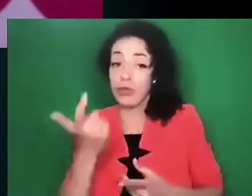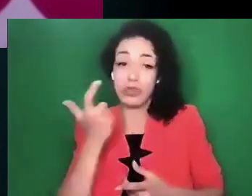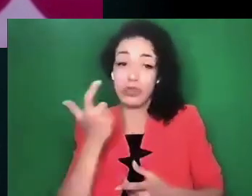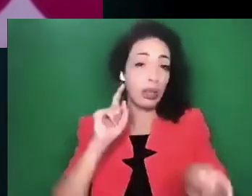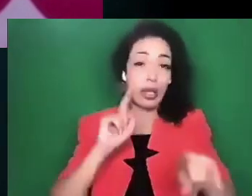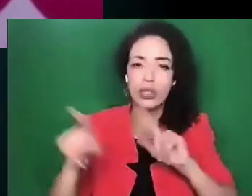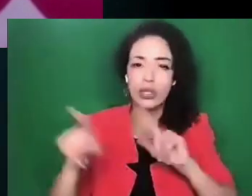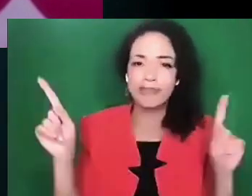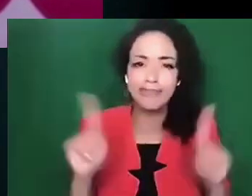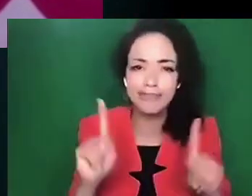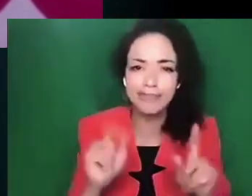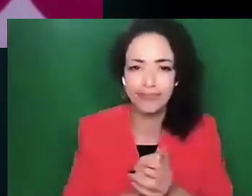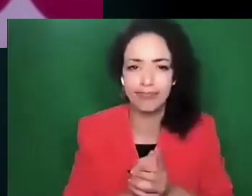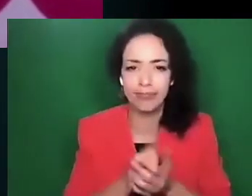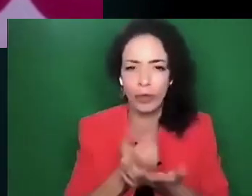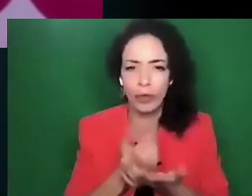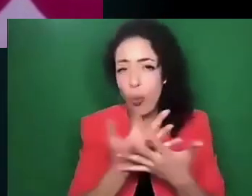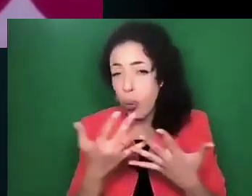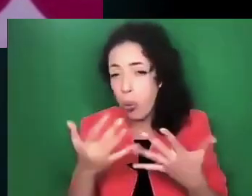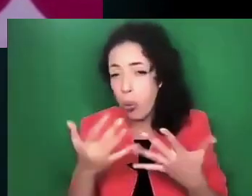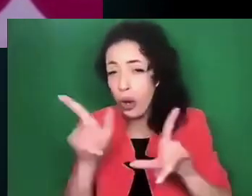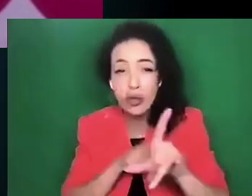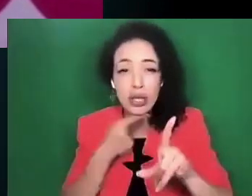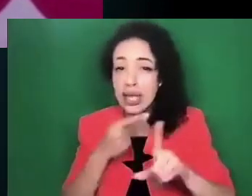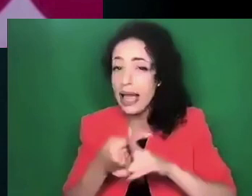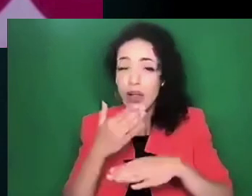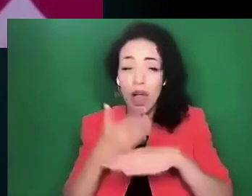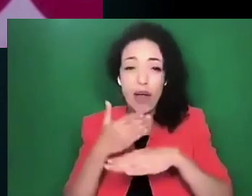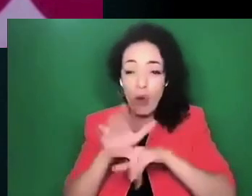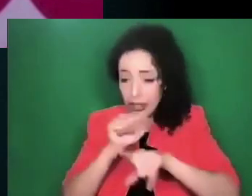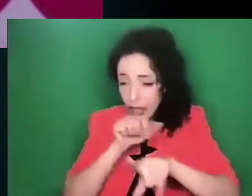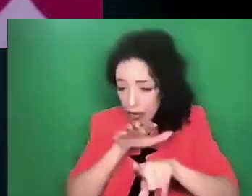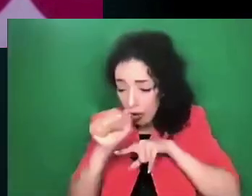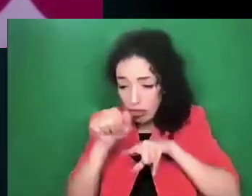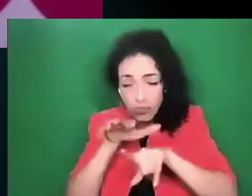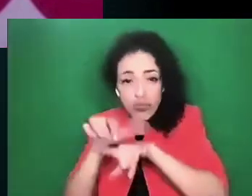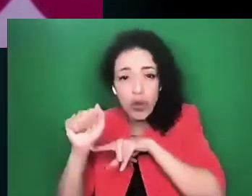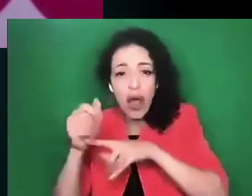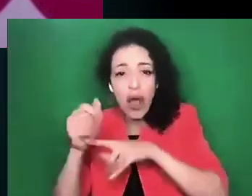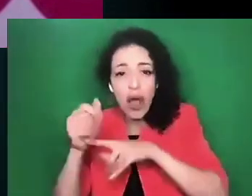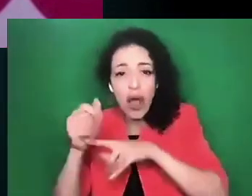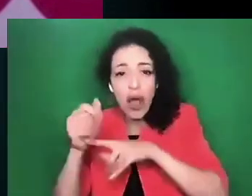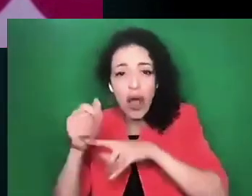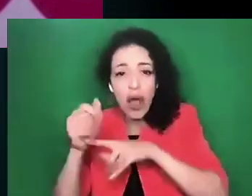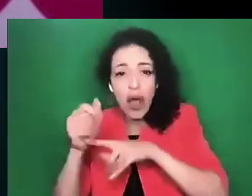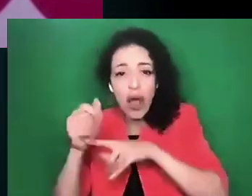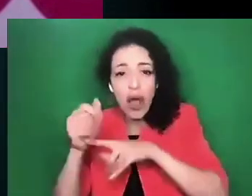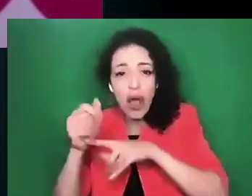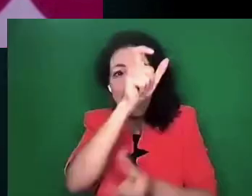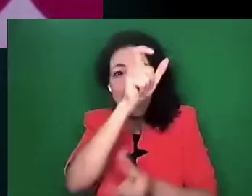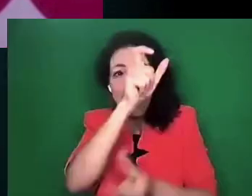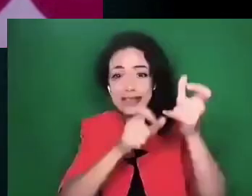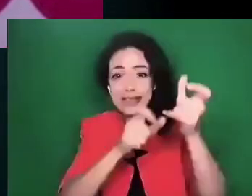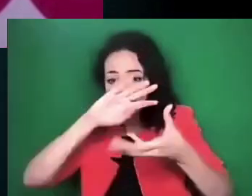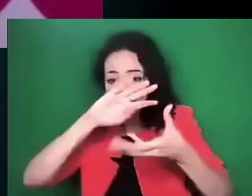I've worked in cultures, artists have gone back. Artists are fascinated by the past, by uncovering truths,